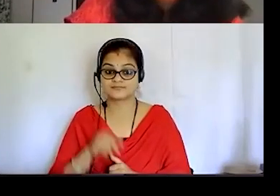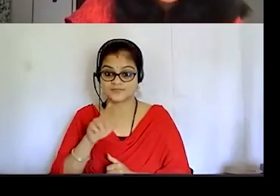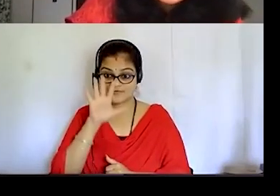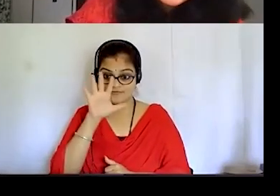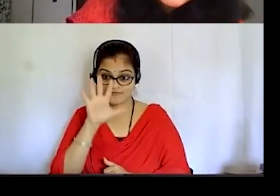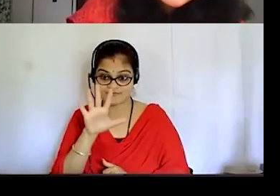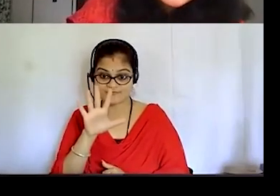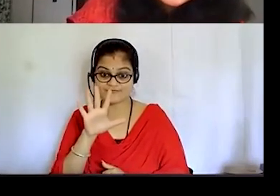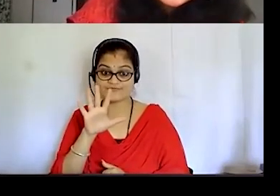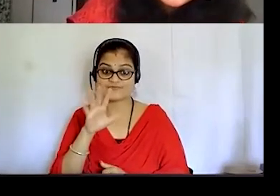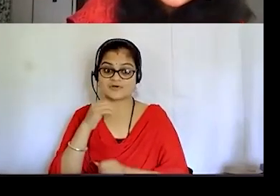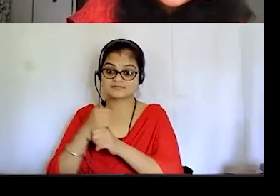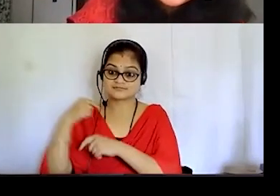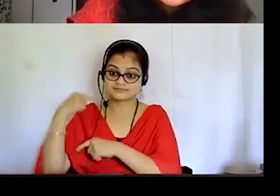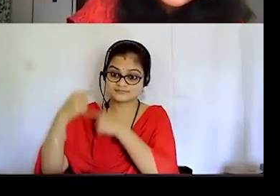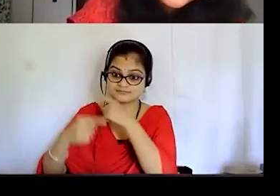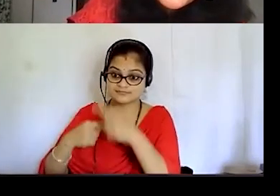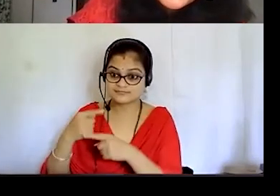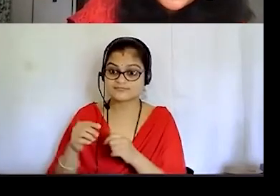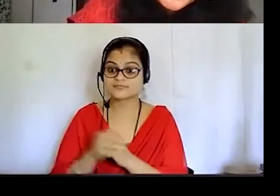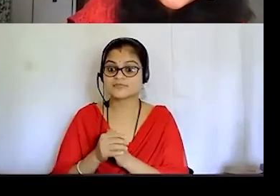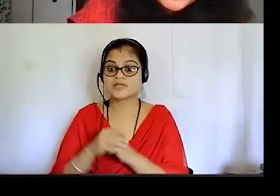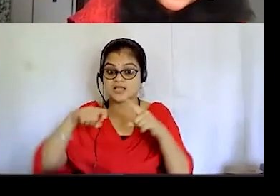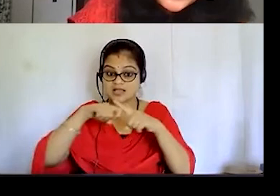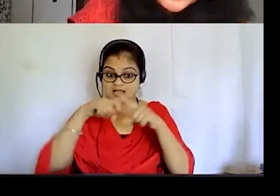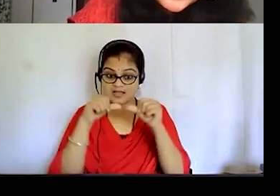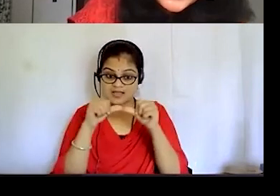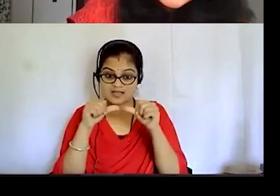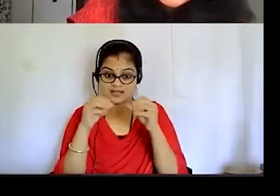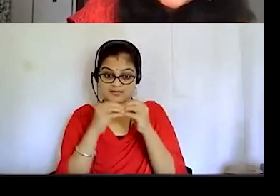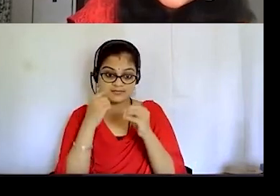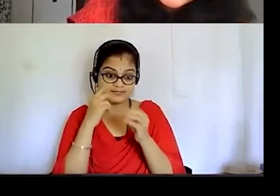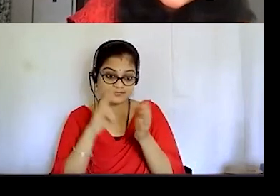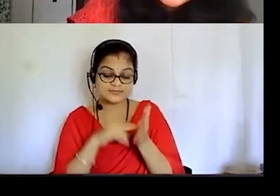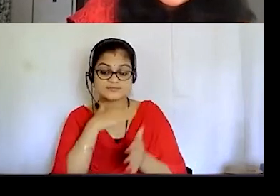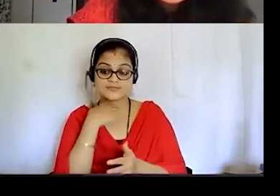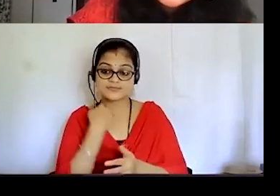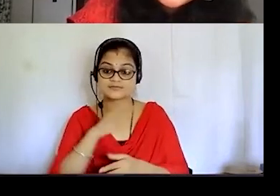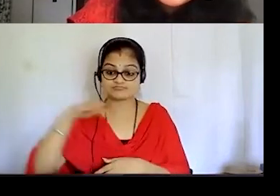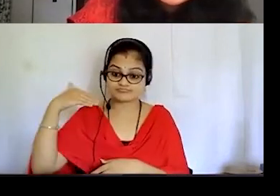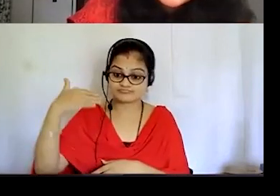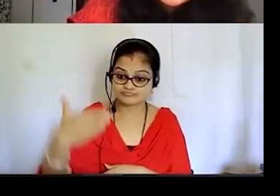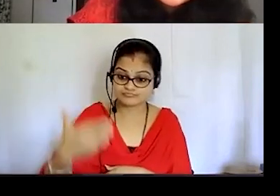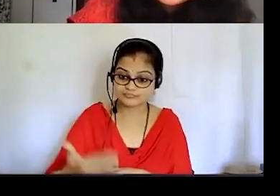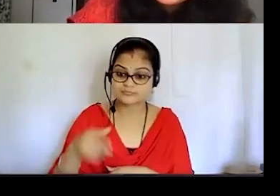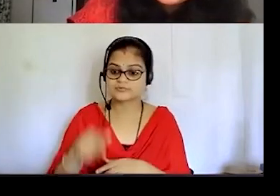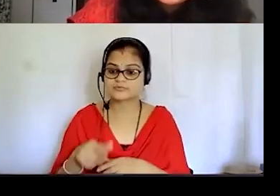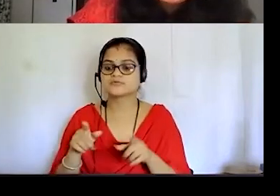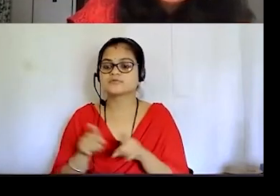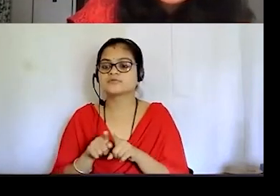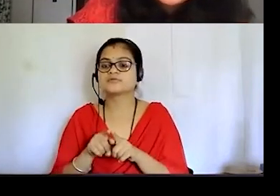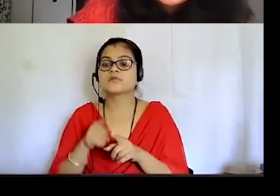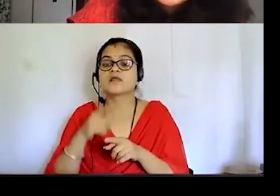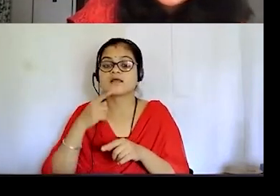5 centuries since the death of weaver poet Kabir Das, his verses are still being set to